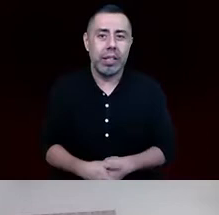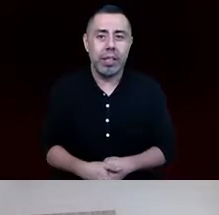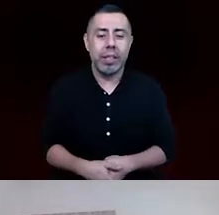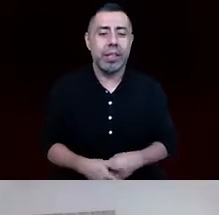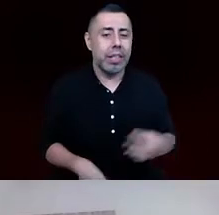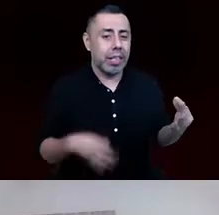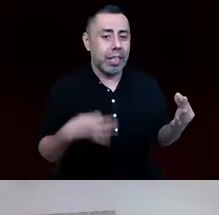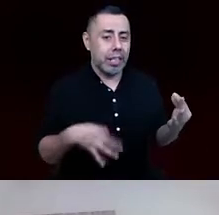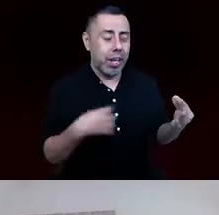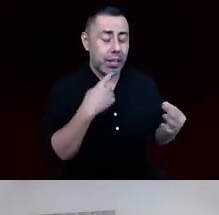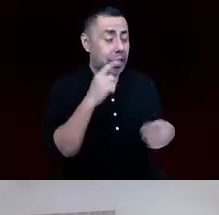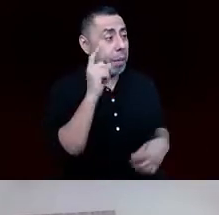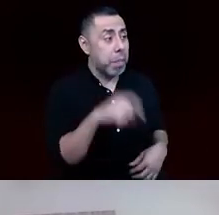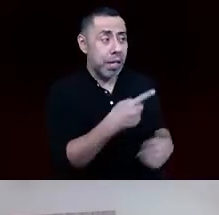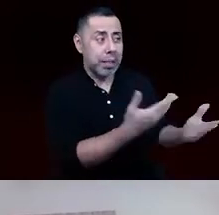too, Narissa.